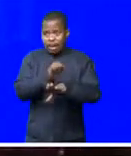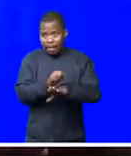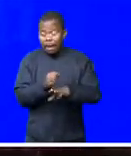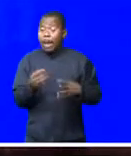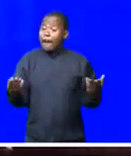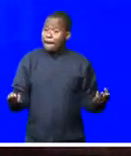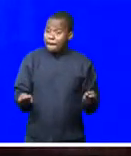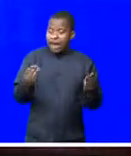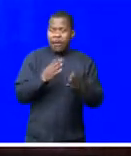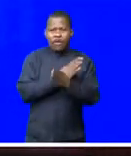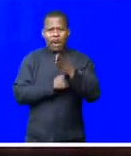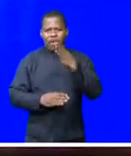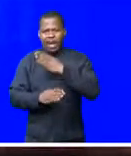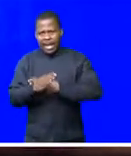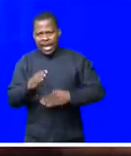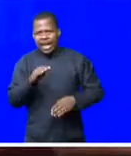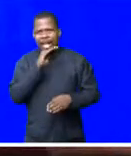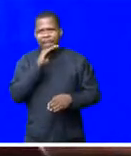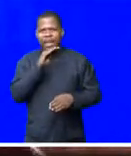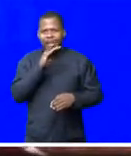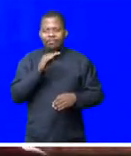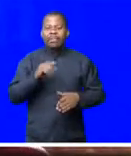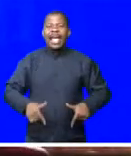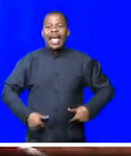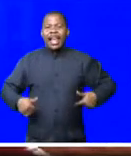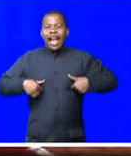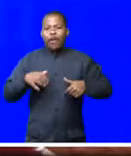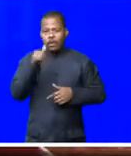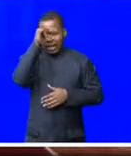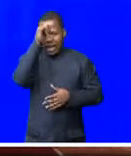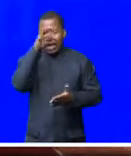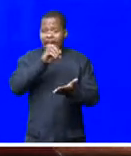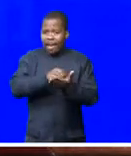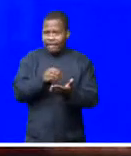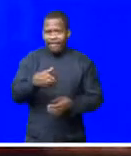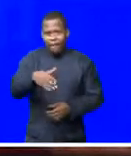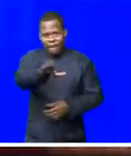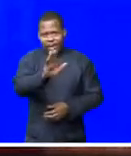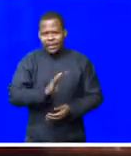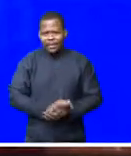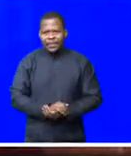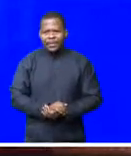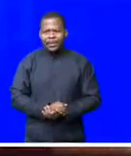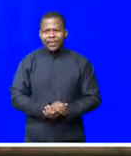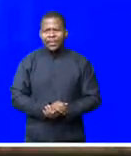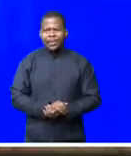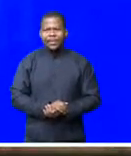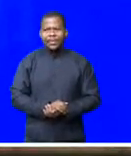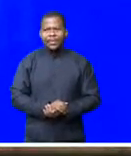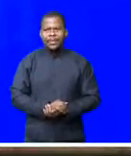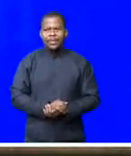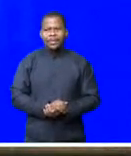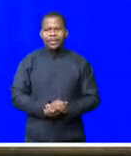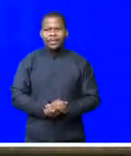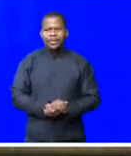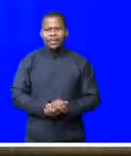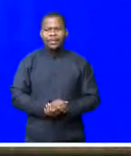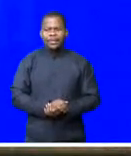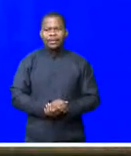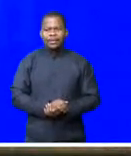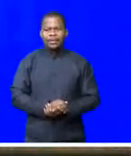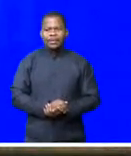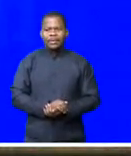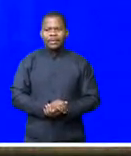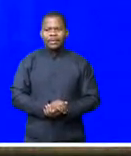kungabavimbeleki bambu labakhubatekile ukuthi babe bedede indlela yokuthi iphilisa. Etinsabeni ngingena emsebenzini na nomfundo Simelane kanti